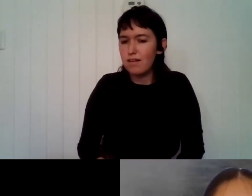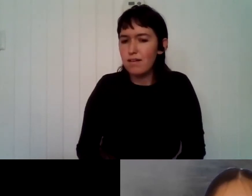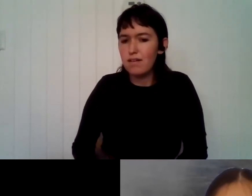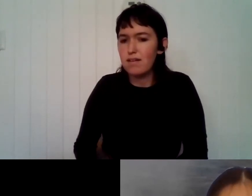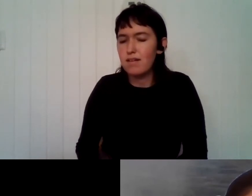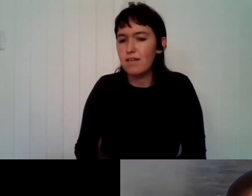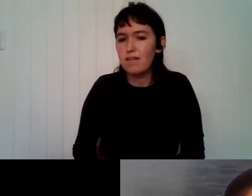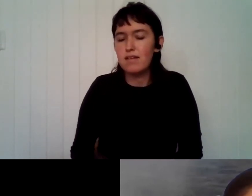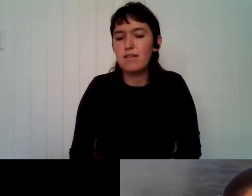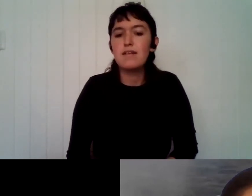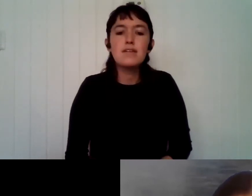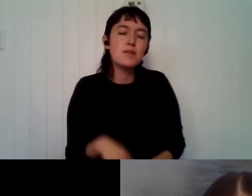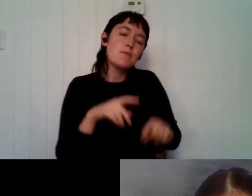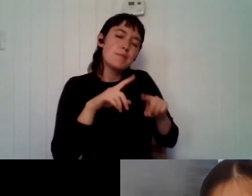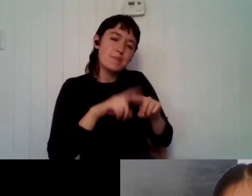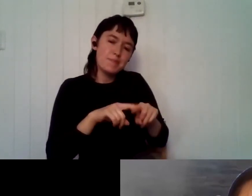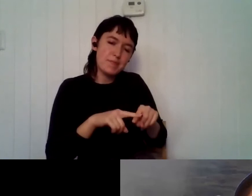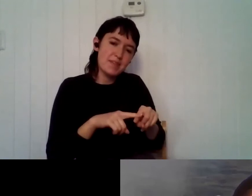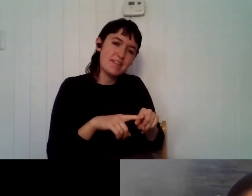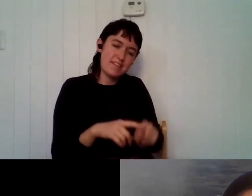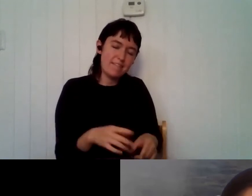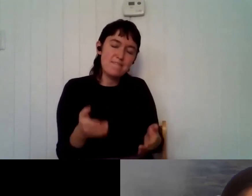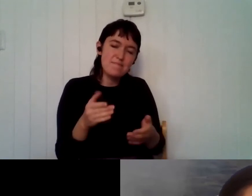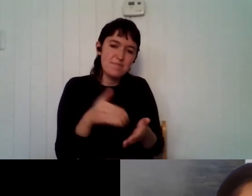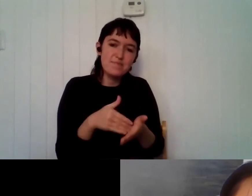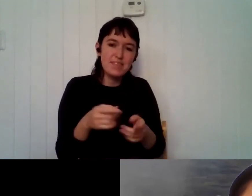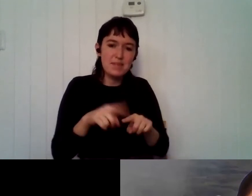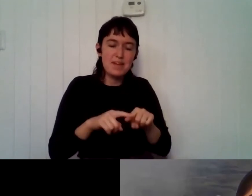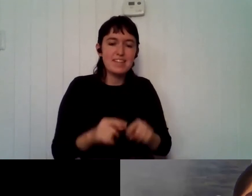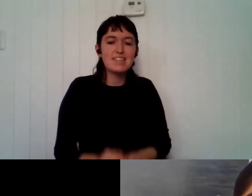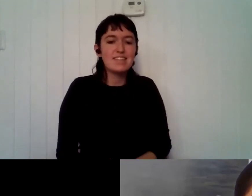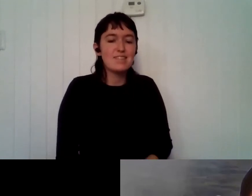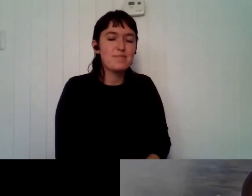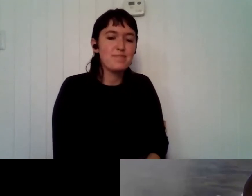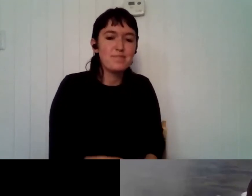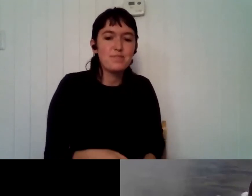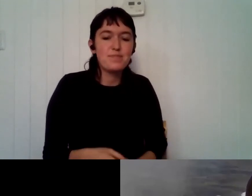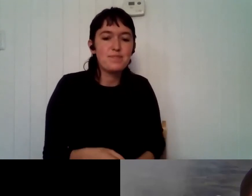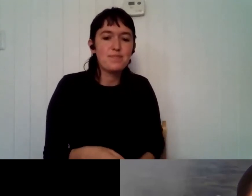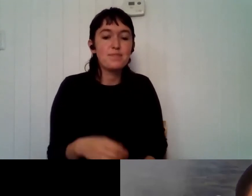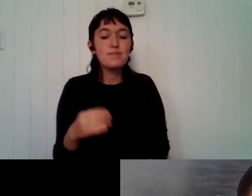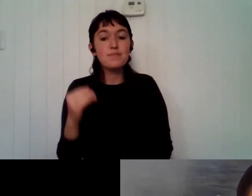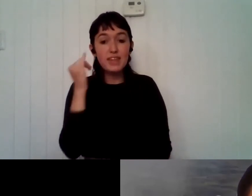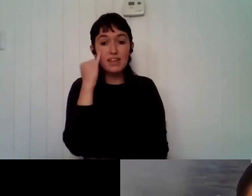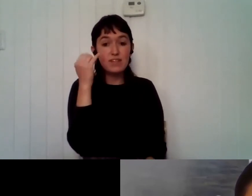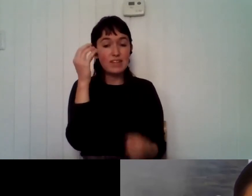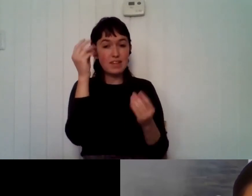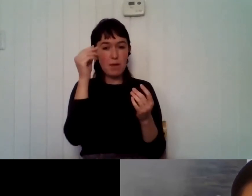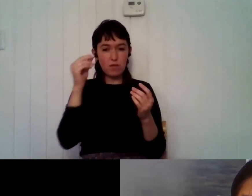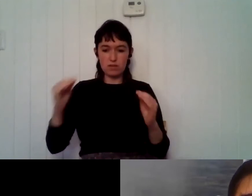Well, it depends again. So in volcanoes that are, if you think about the really pointy